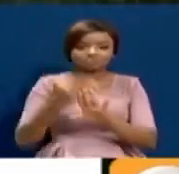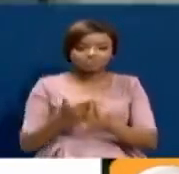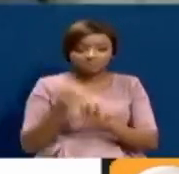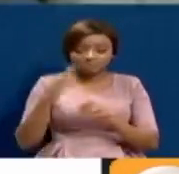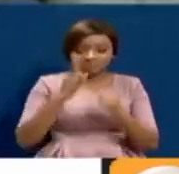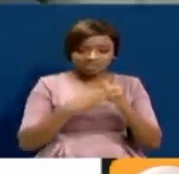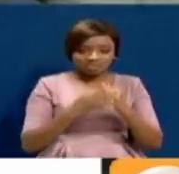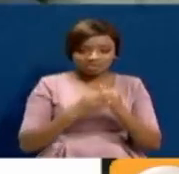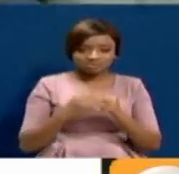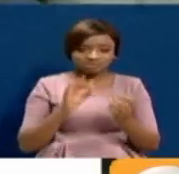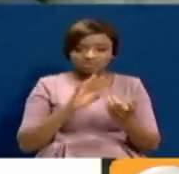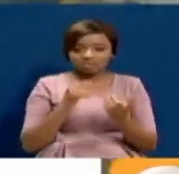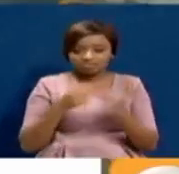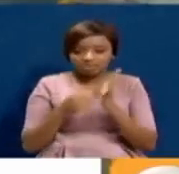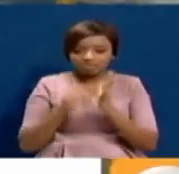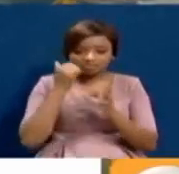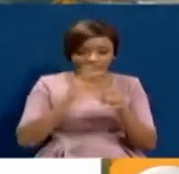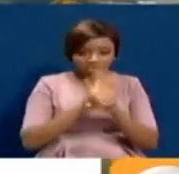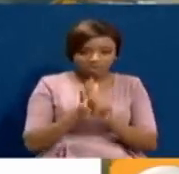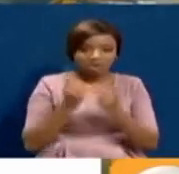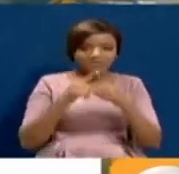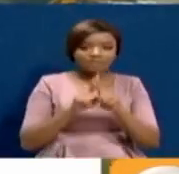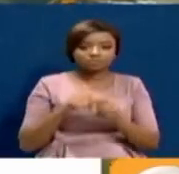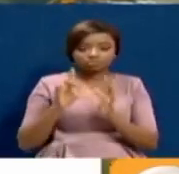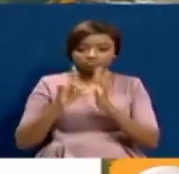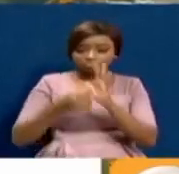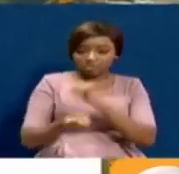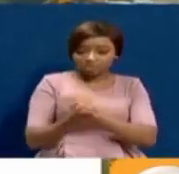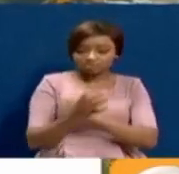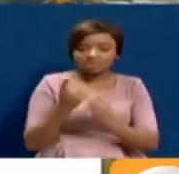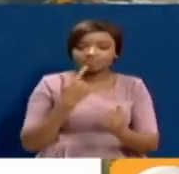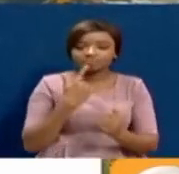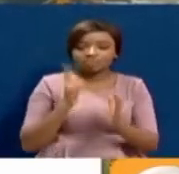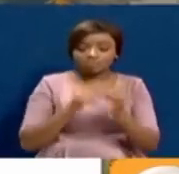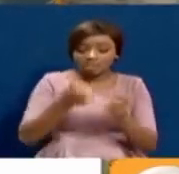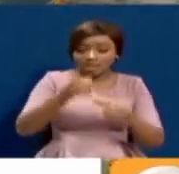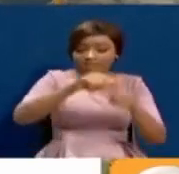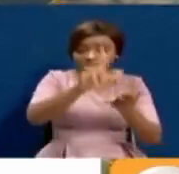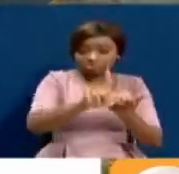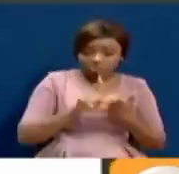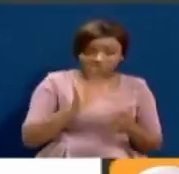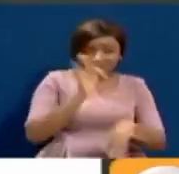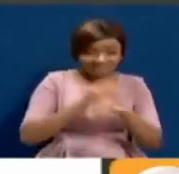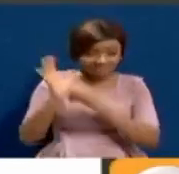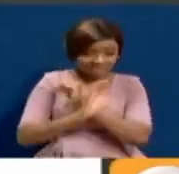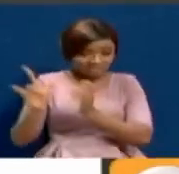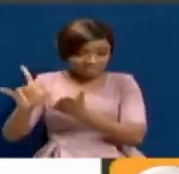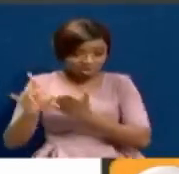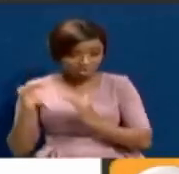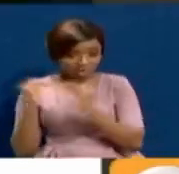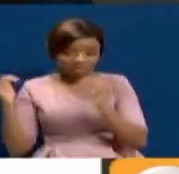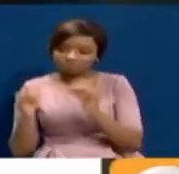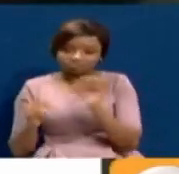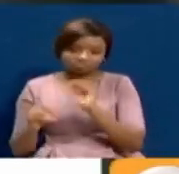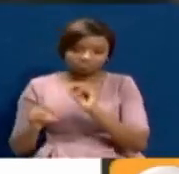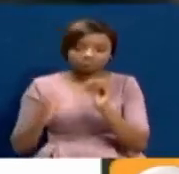amid the coronavirus-related disruptions. Yatani further stated that the additional borrowing will not affect the country's debt ceiling, despite the total